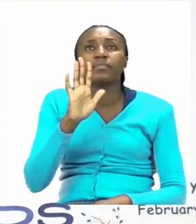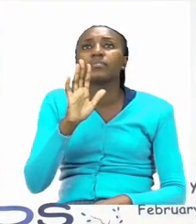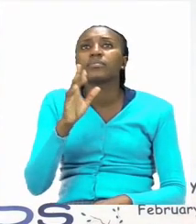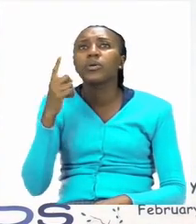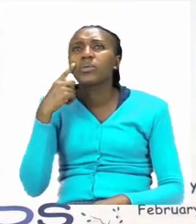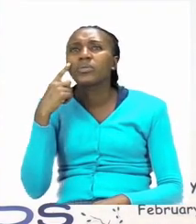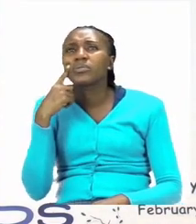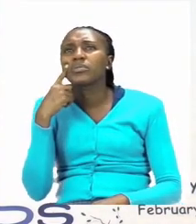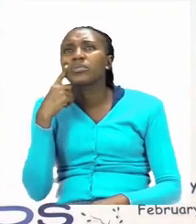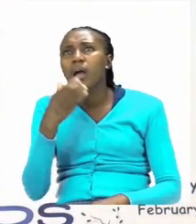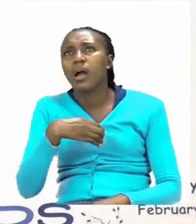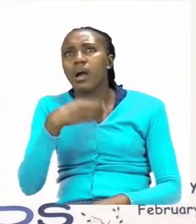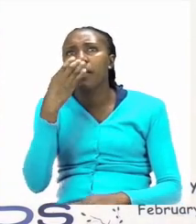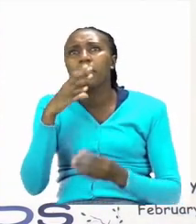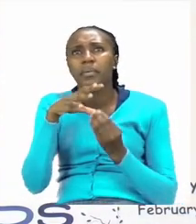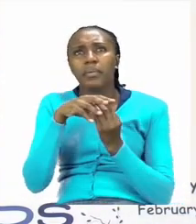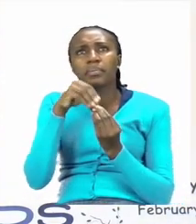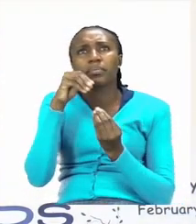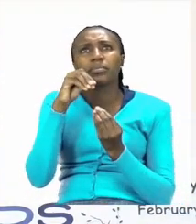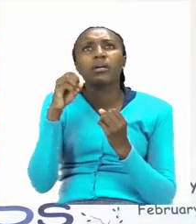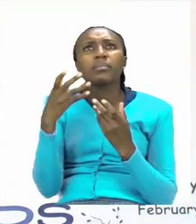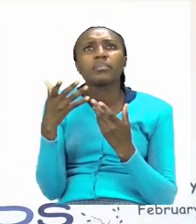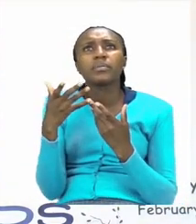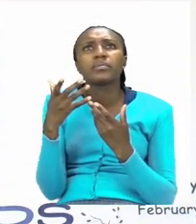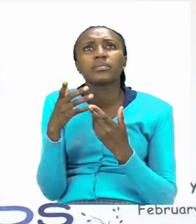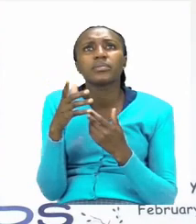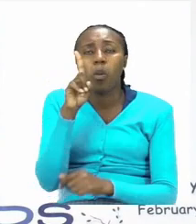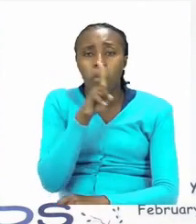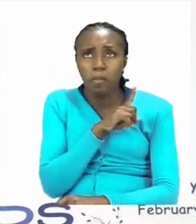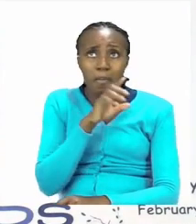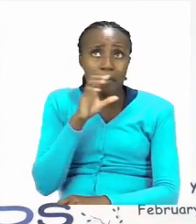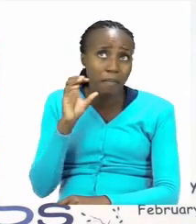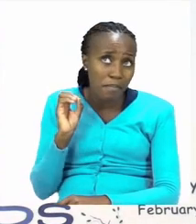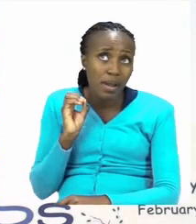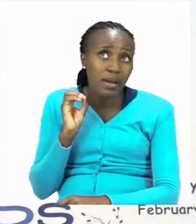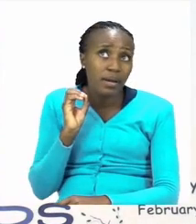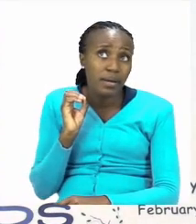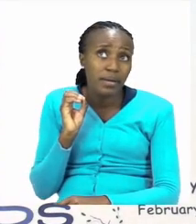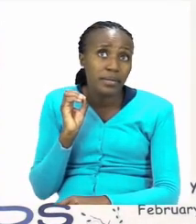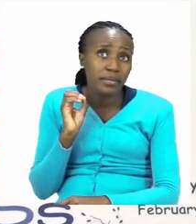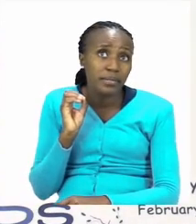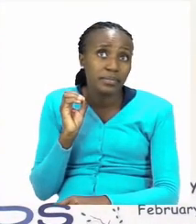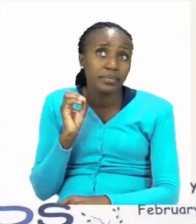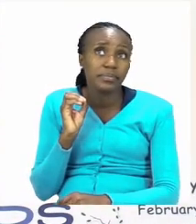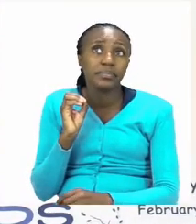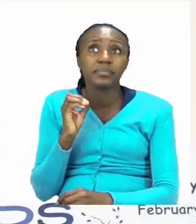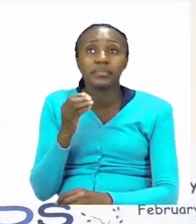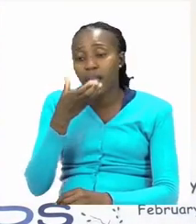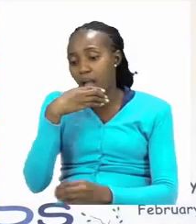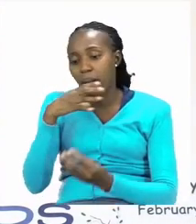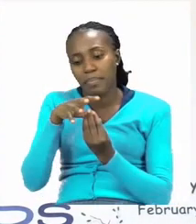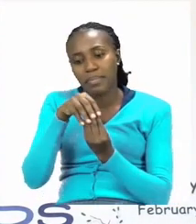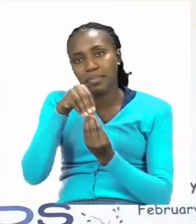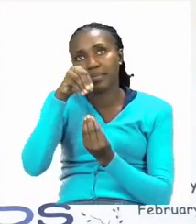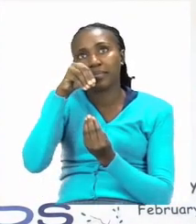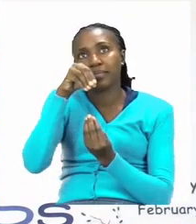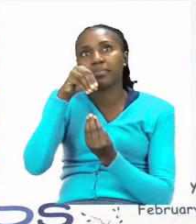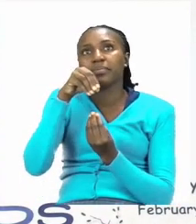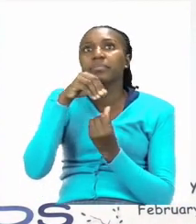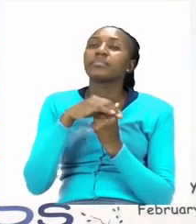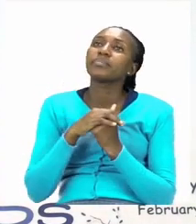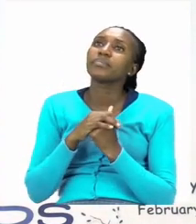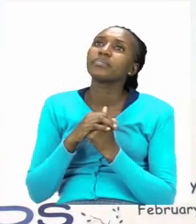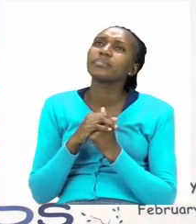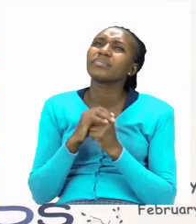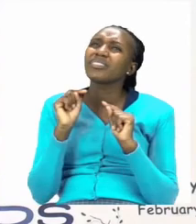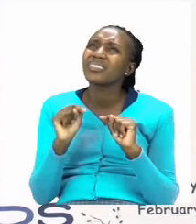then we also know that there are 10 pears. So, in order